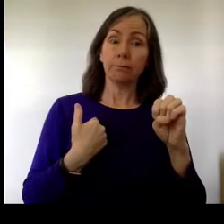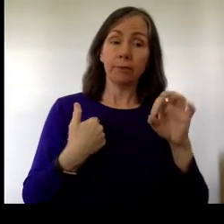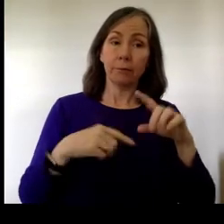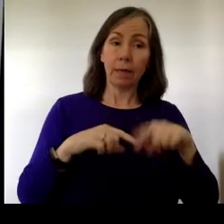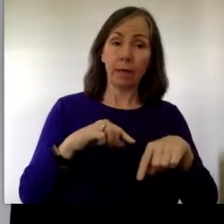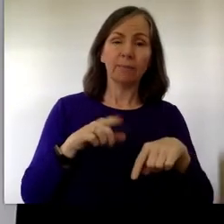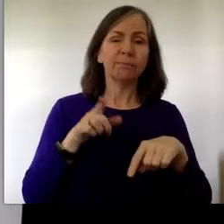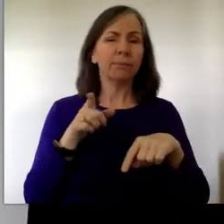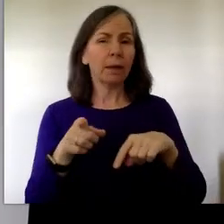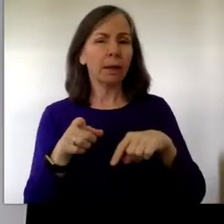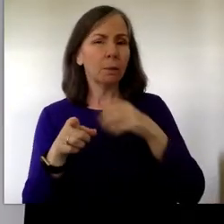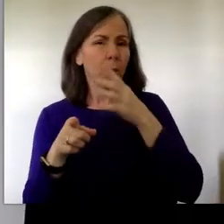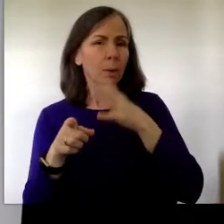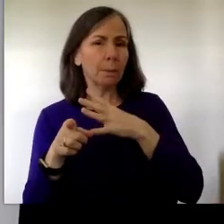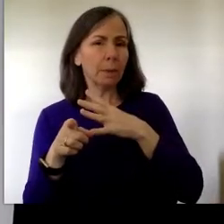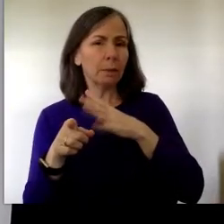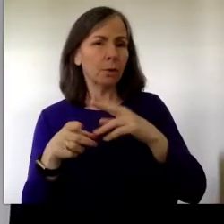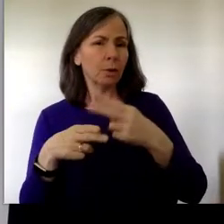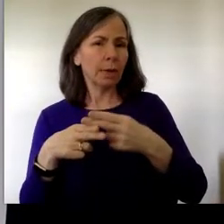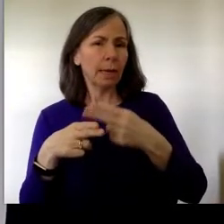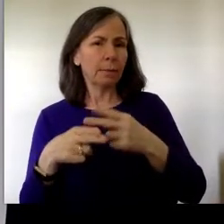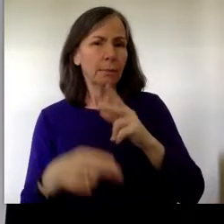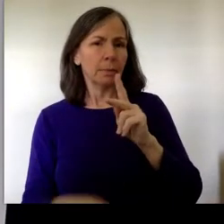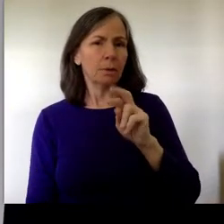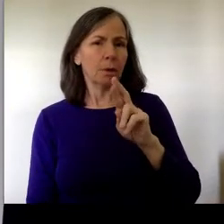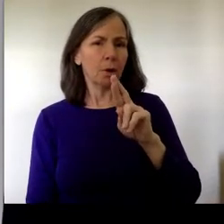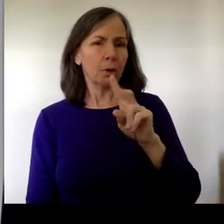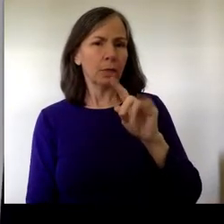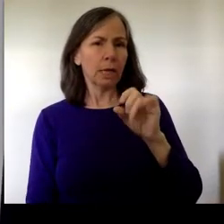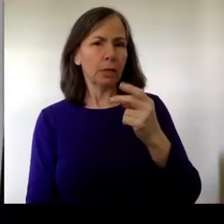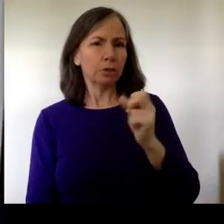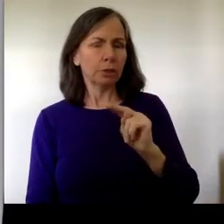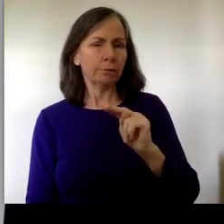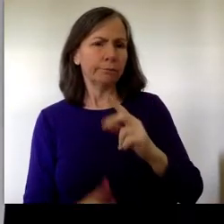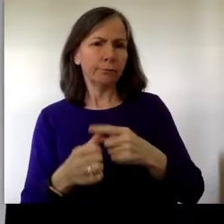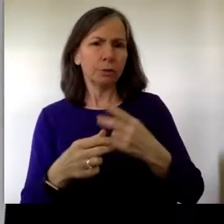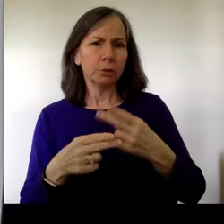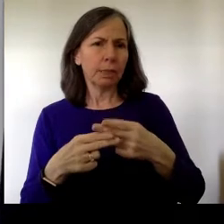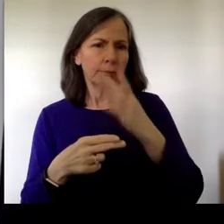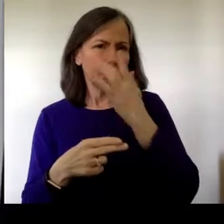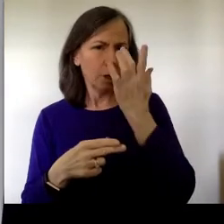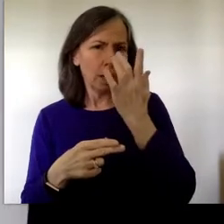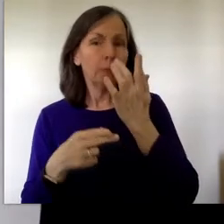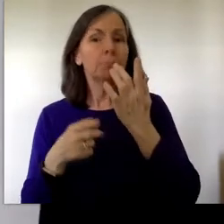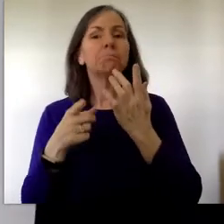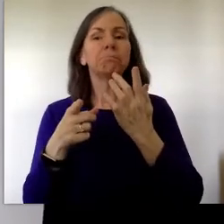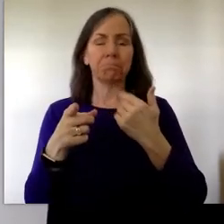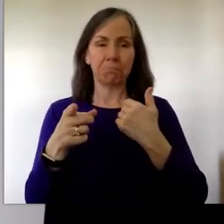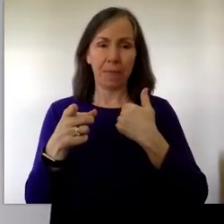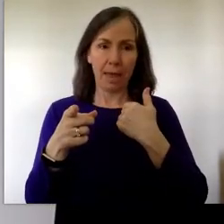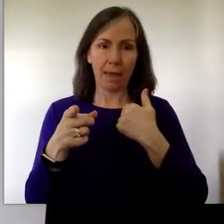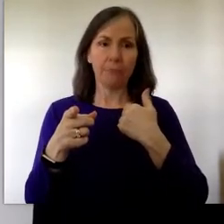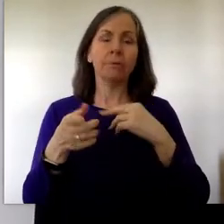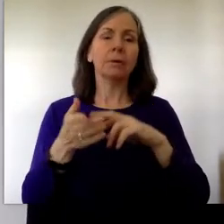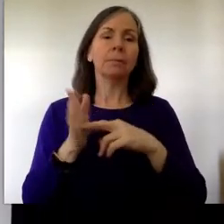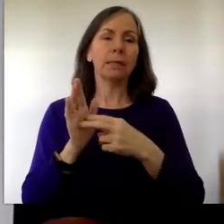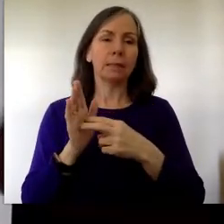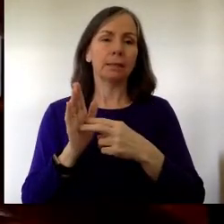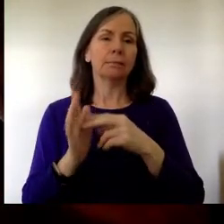is, has a widow's peak. So it doesn't have to be a really sharp point. It just has to not, your